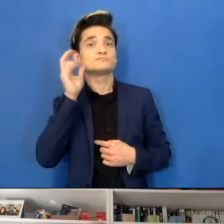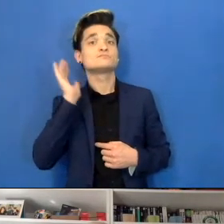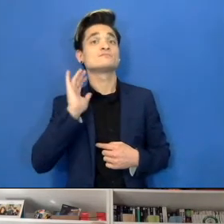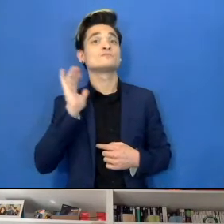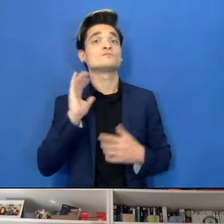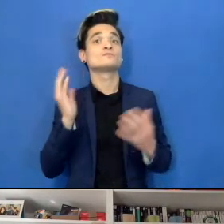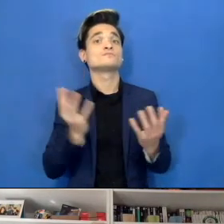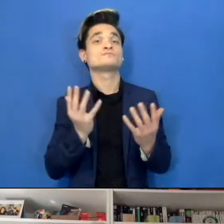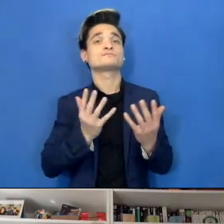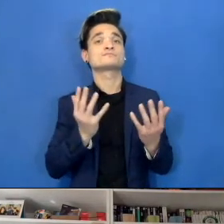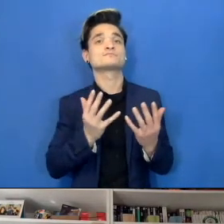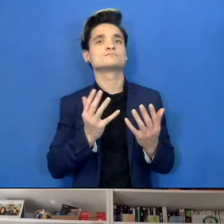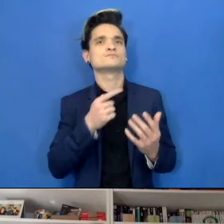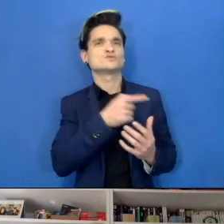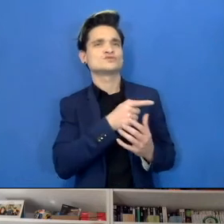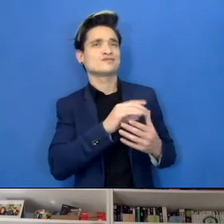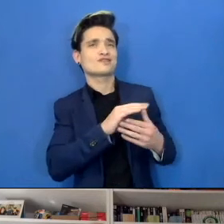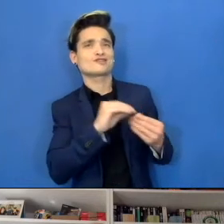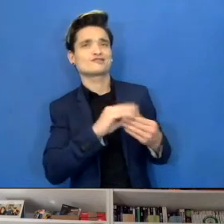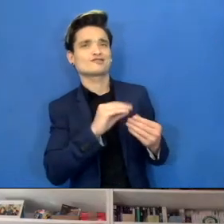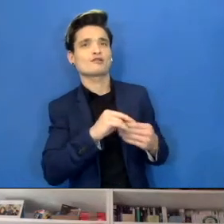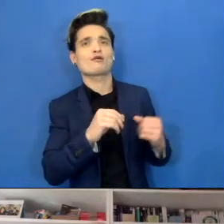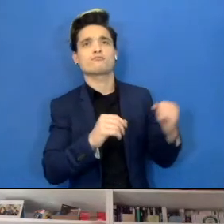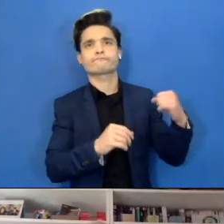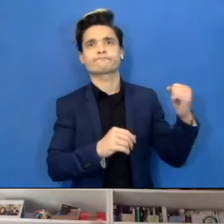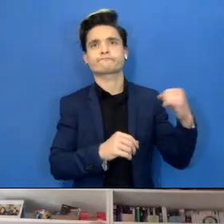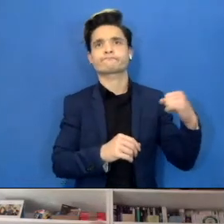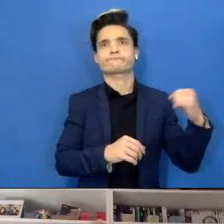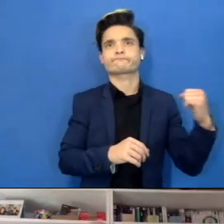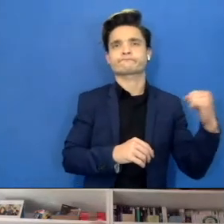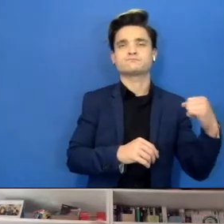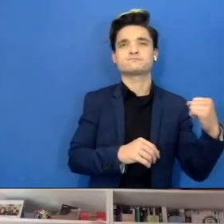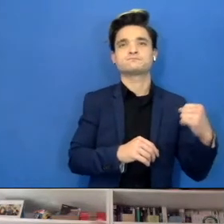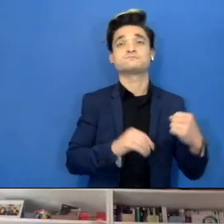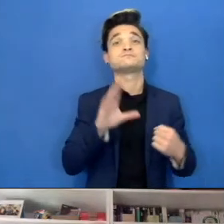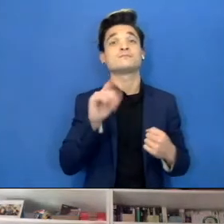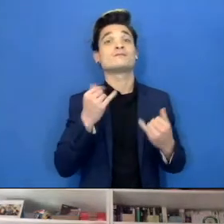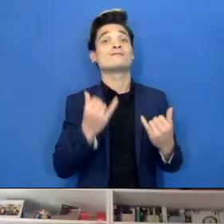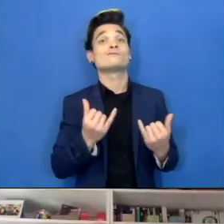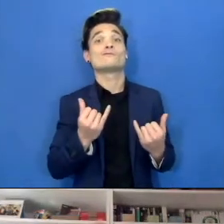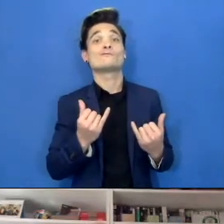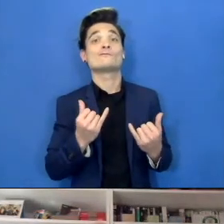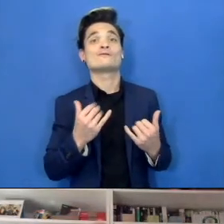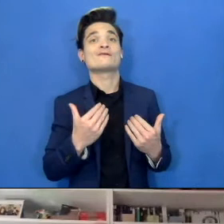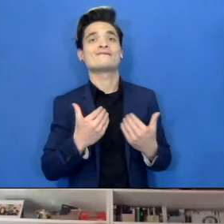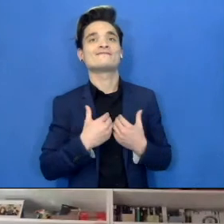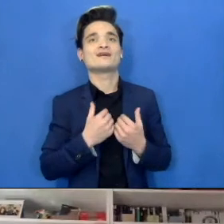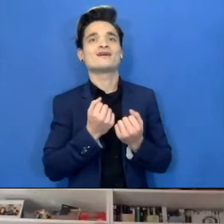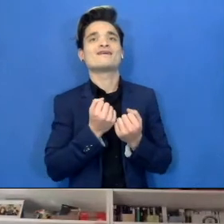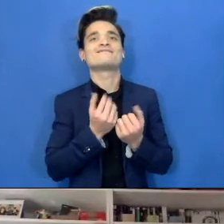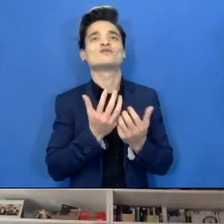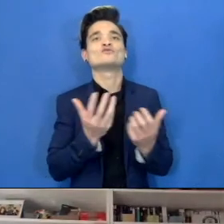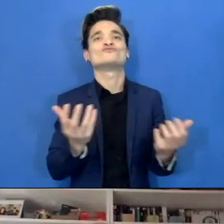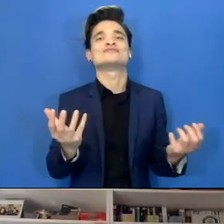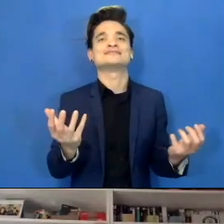have what you want, what you need already in the scene. You don't need to build from the outside. So how do you say no? But how do you say